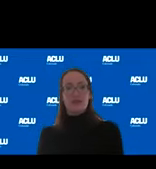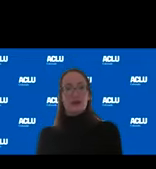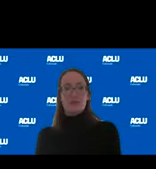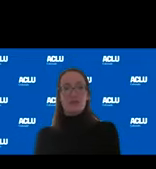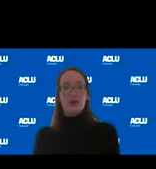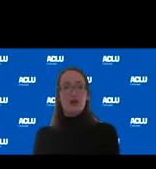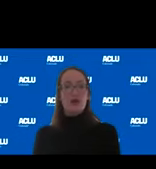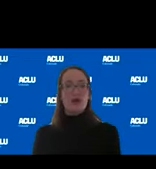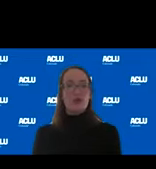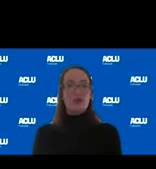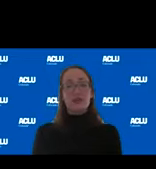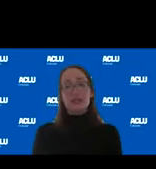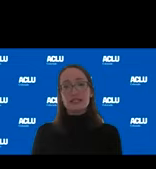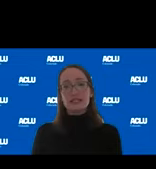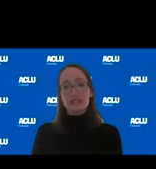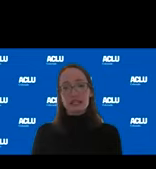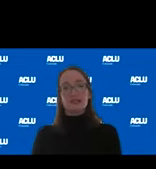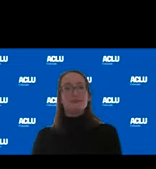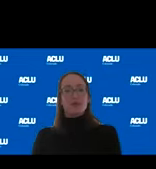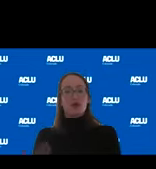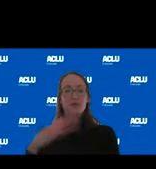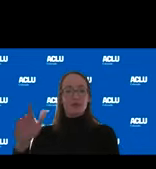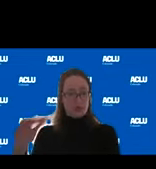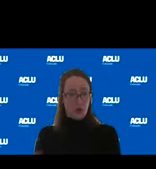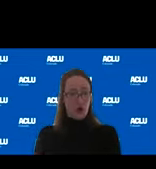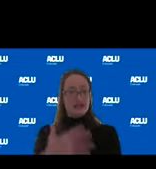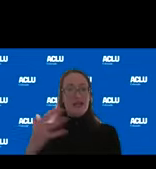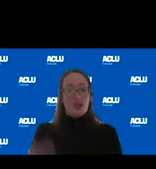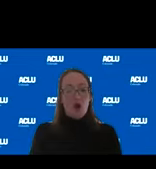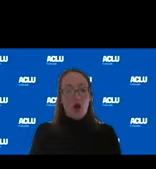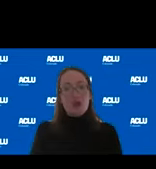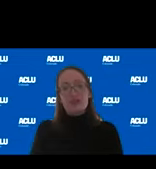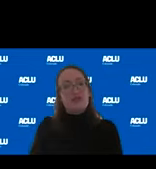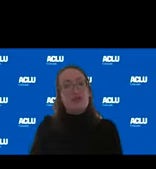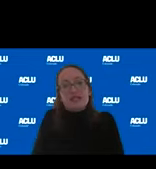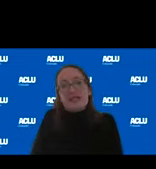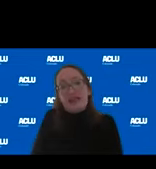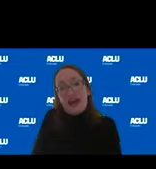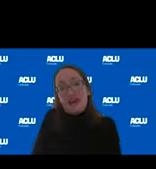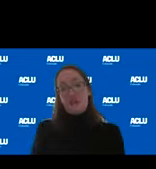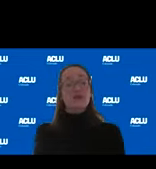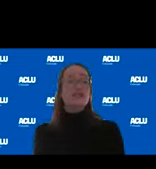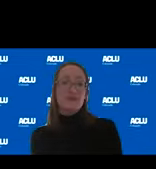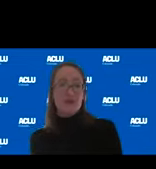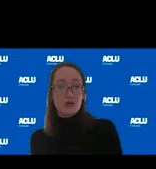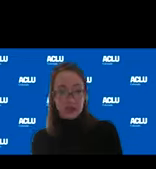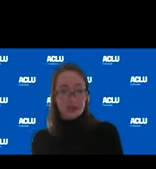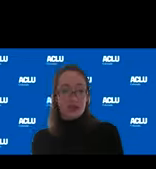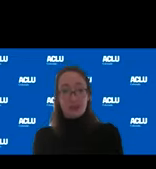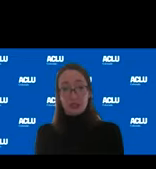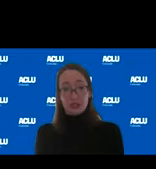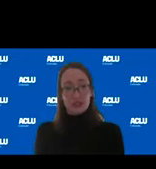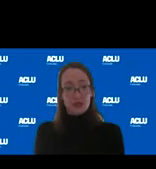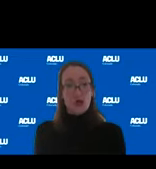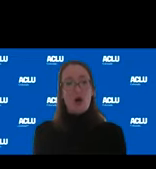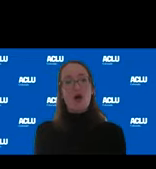have low literacy ratings or scores. All groups like that, first-time voters